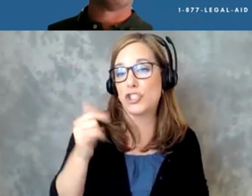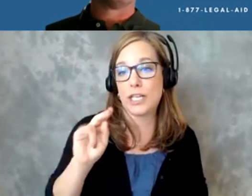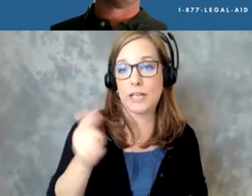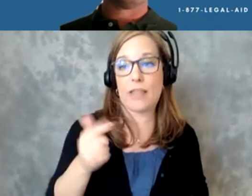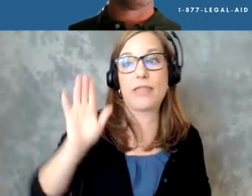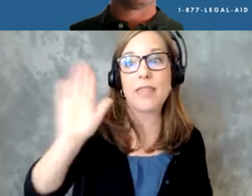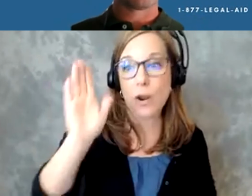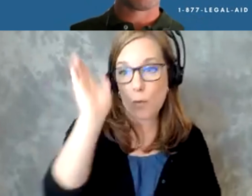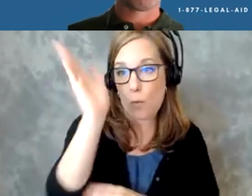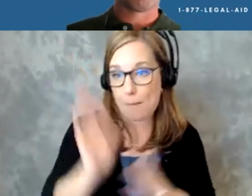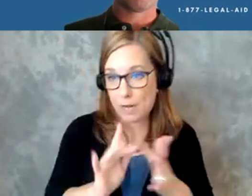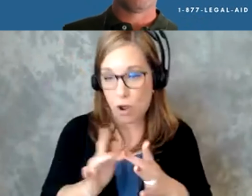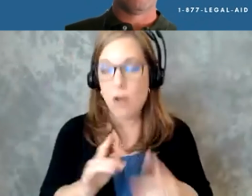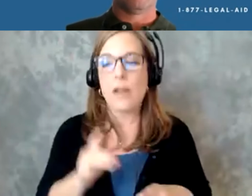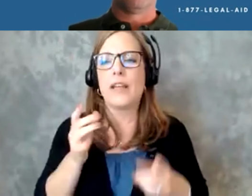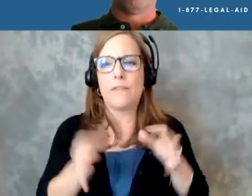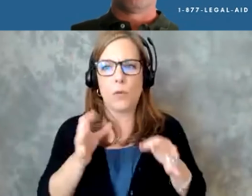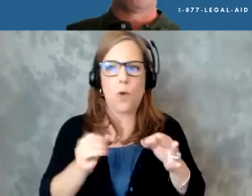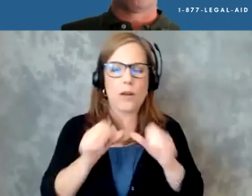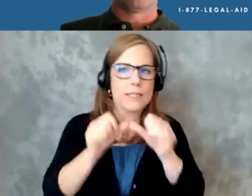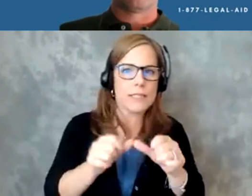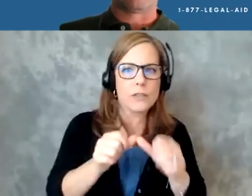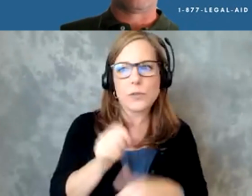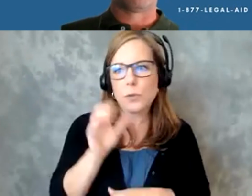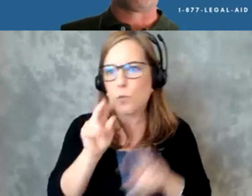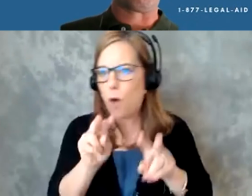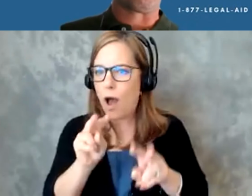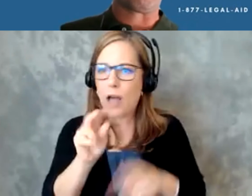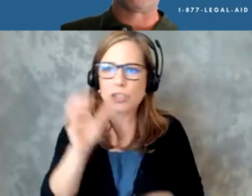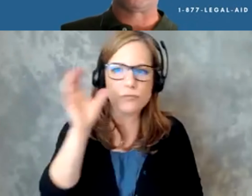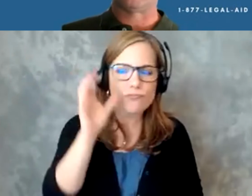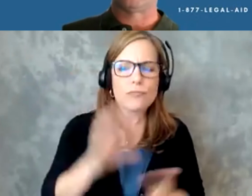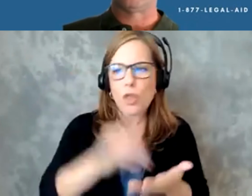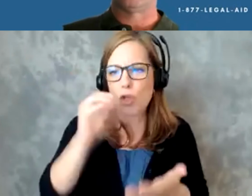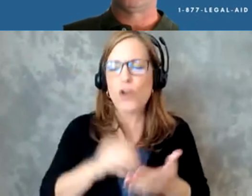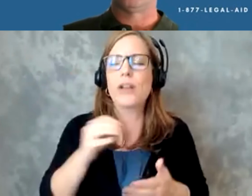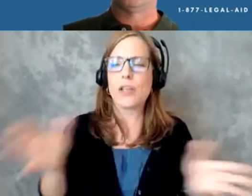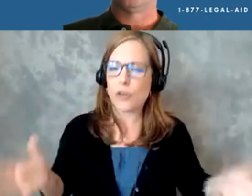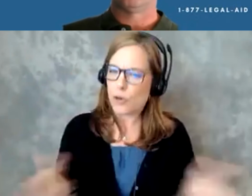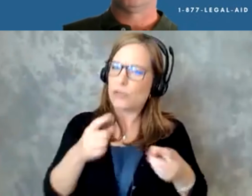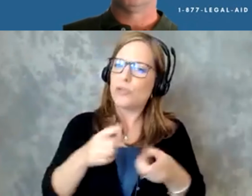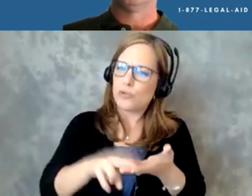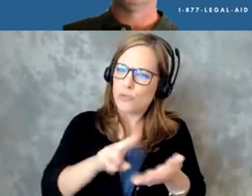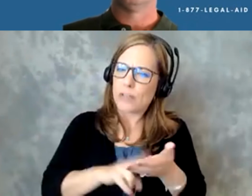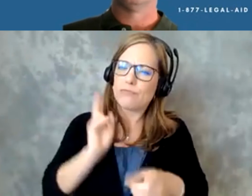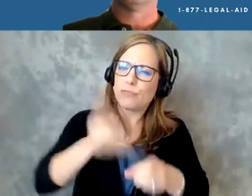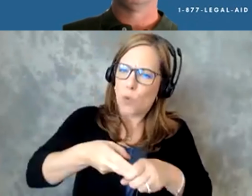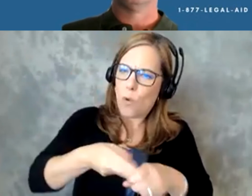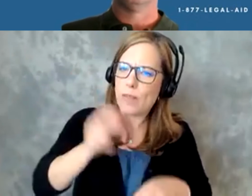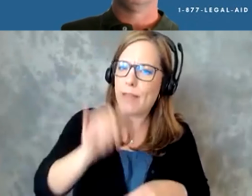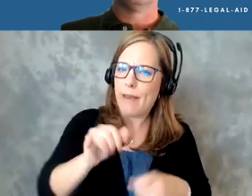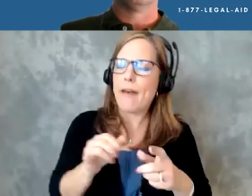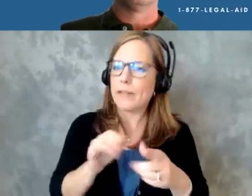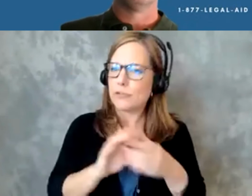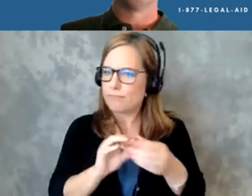engage on CalAIM and continue to learn. That's there. I do encourage you to register to have that conversation, and